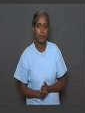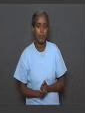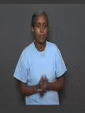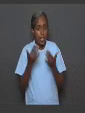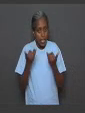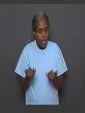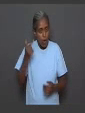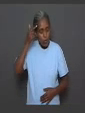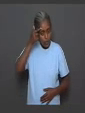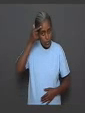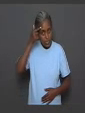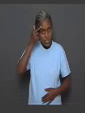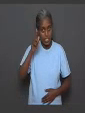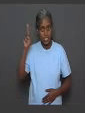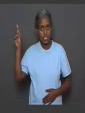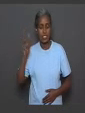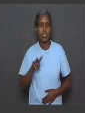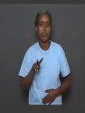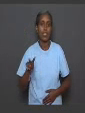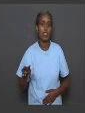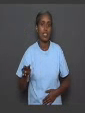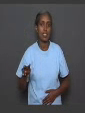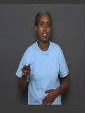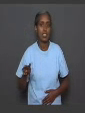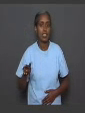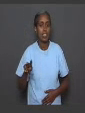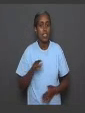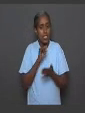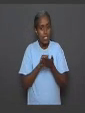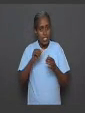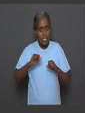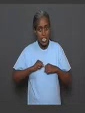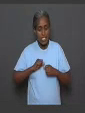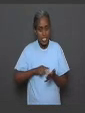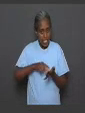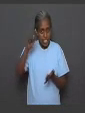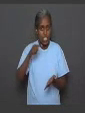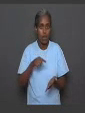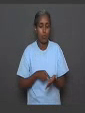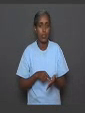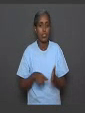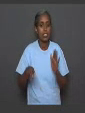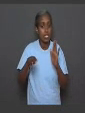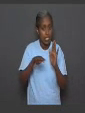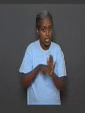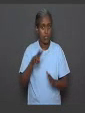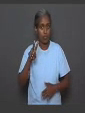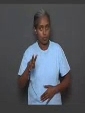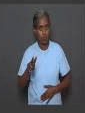Now consider this vector. It has its initial point at